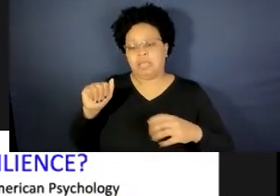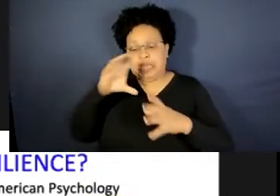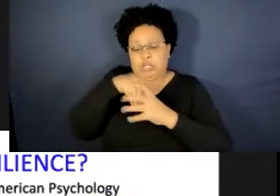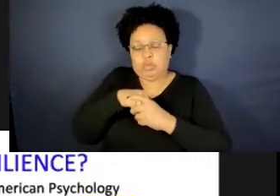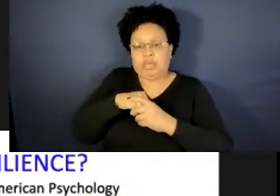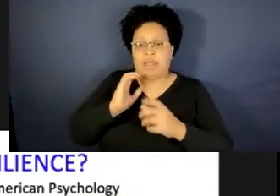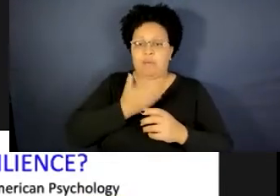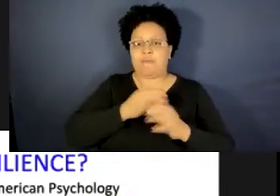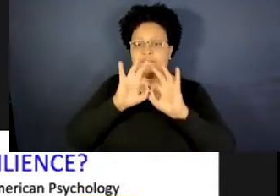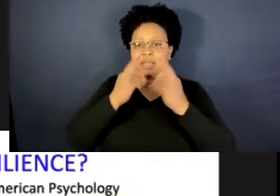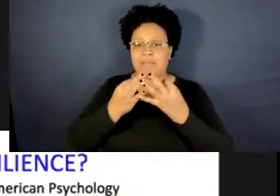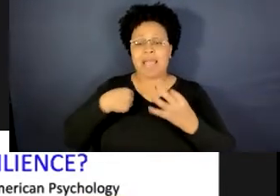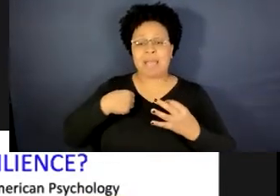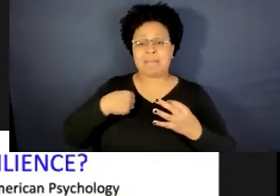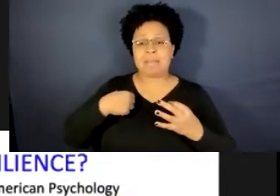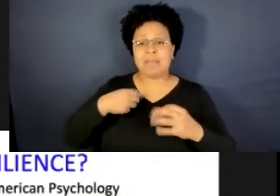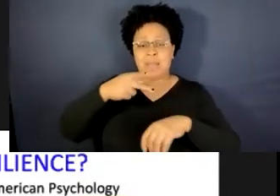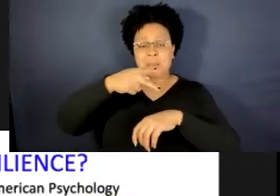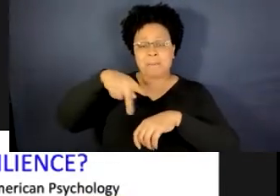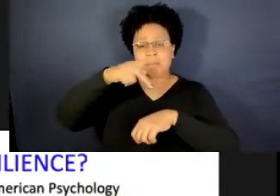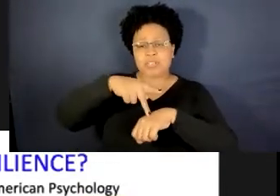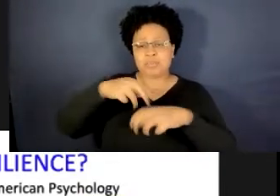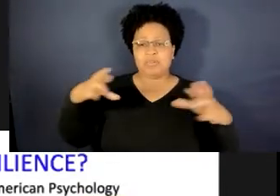a retired principal out of Rockford, Illinois.